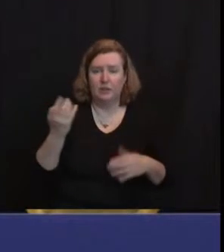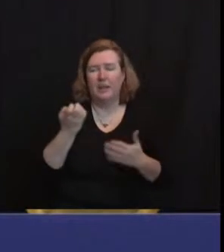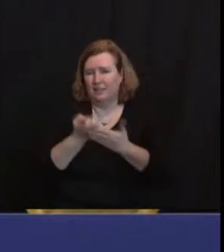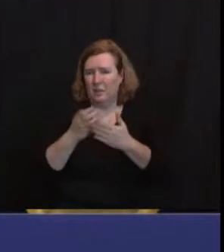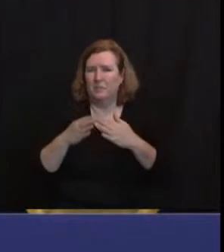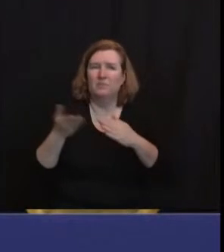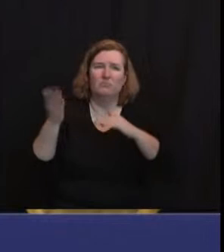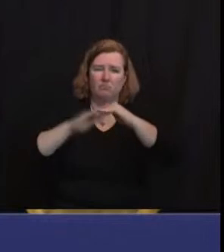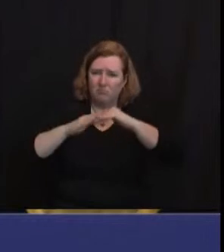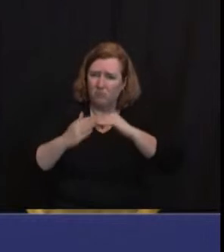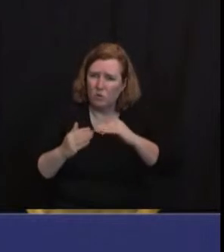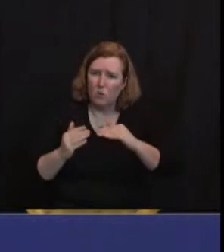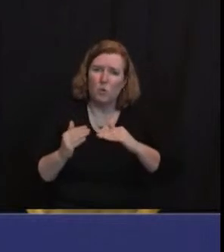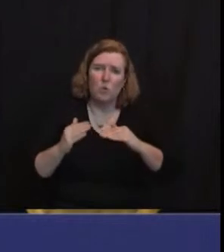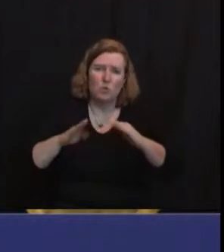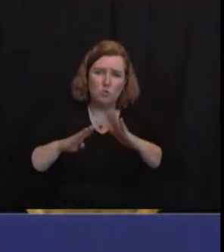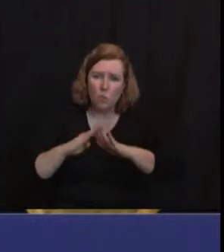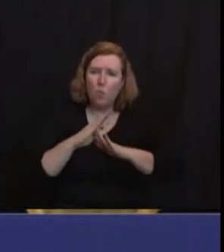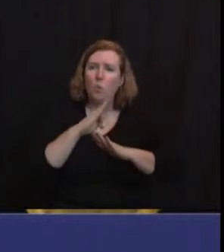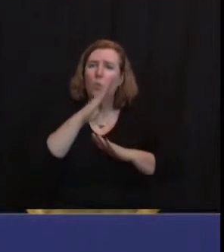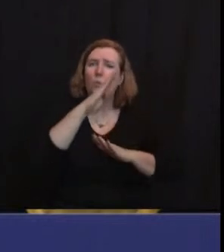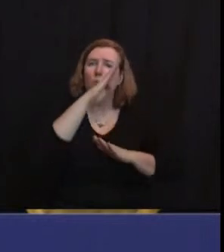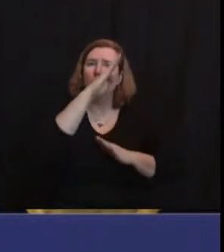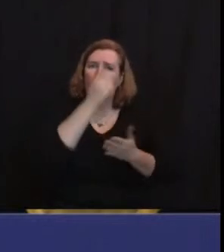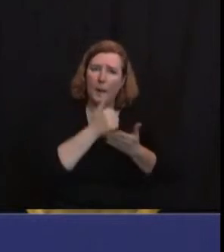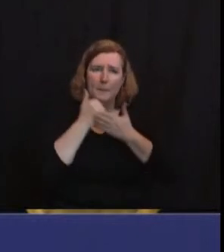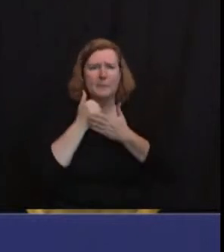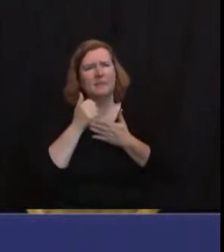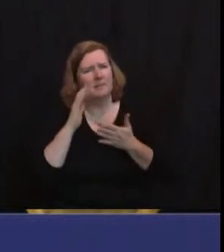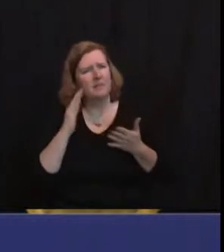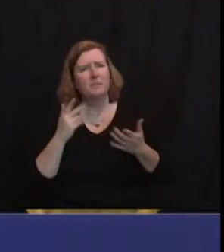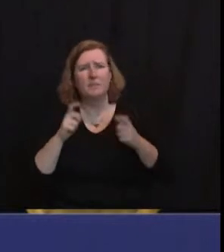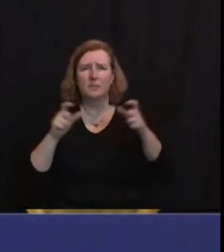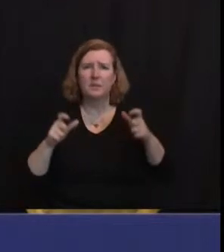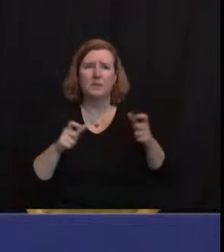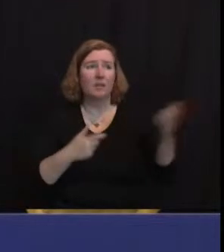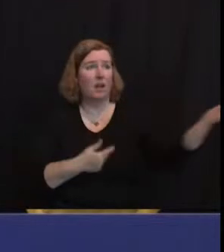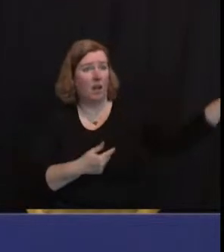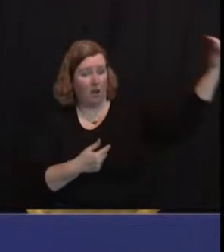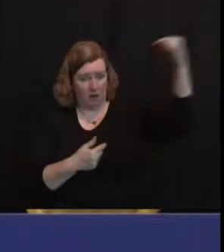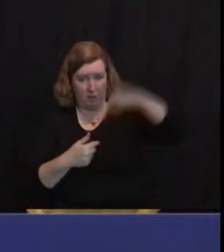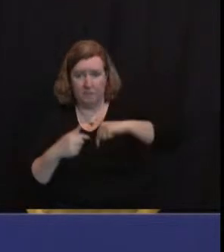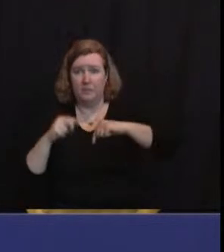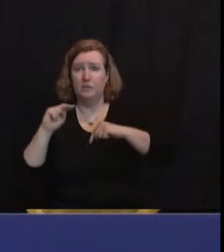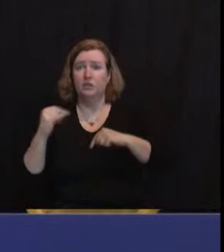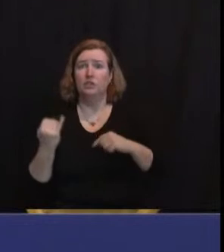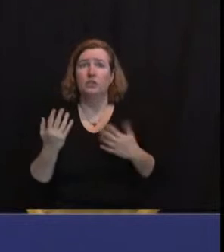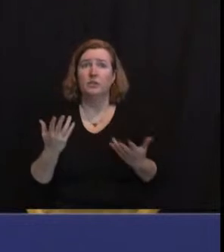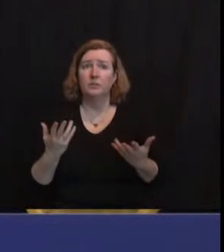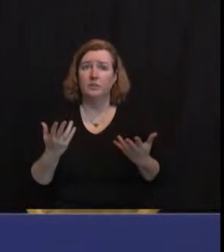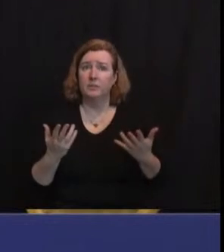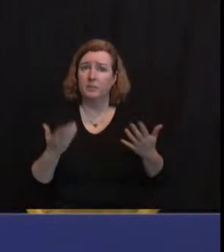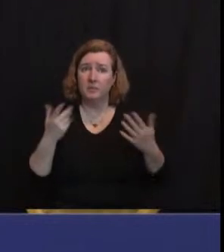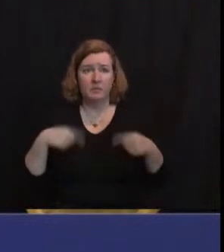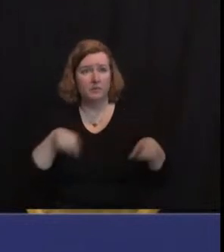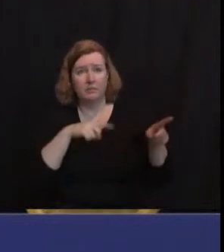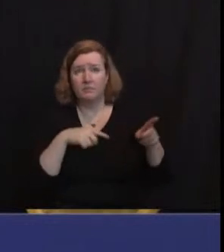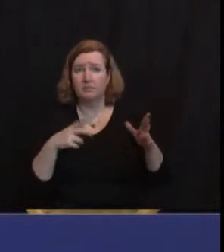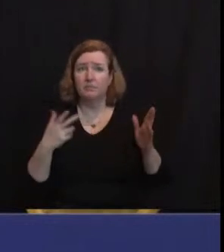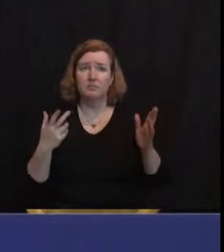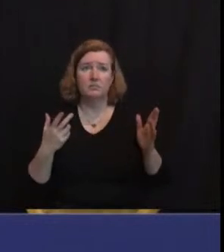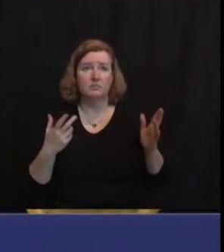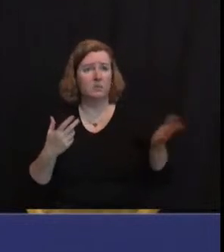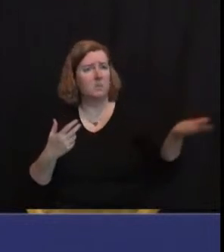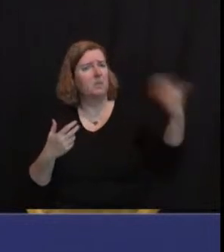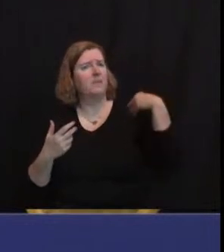has accelerated, believe it or not, some of that, because of people coming into New Jersey that probably may not have come in at least as